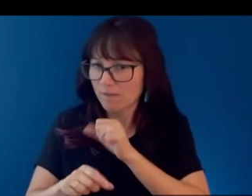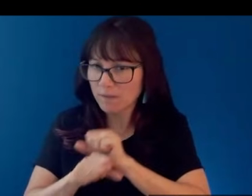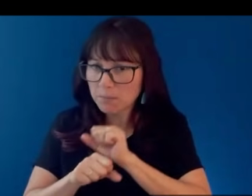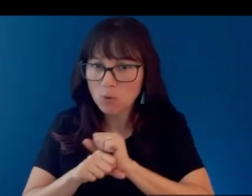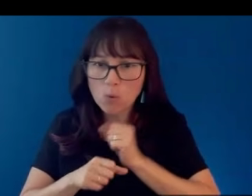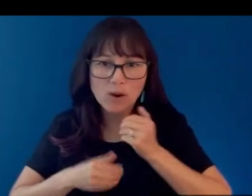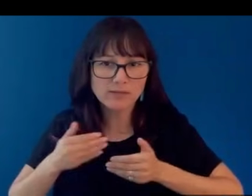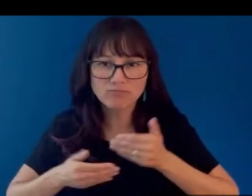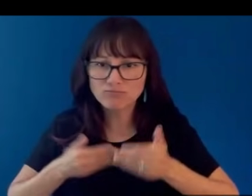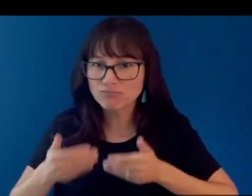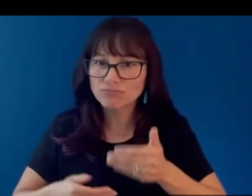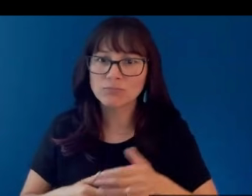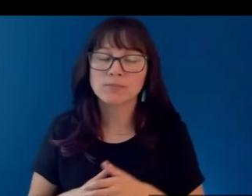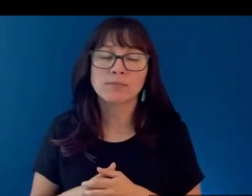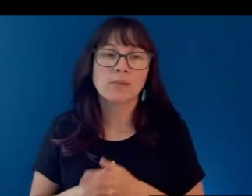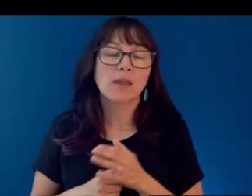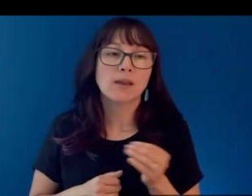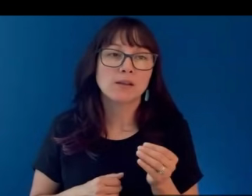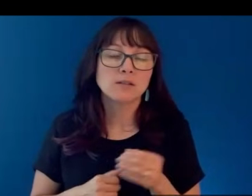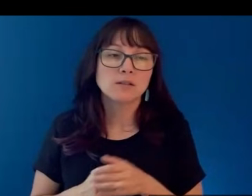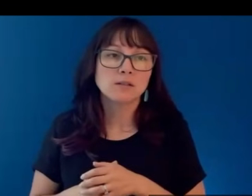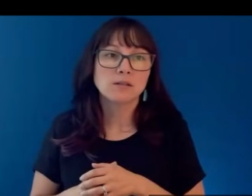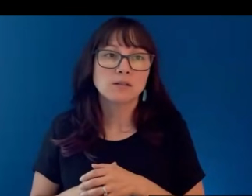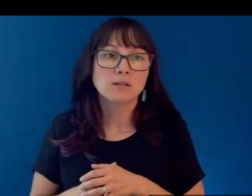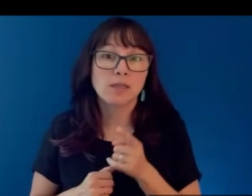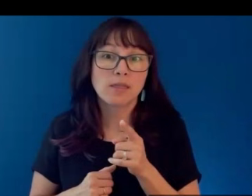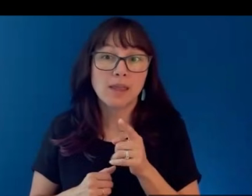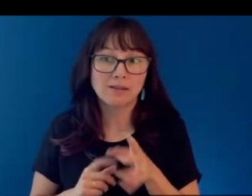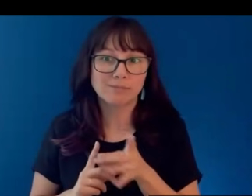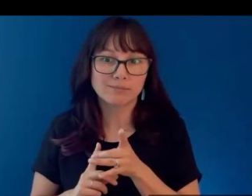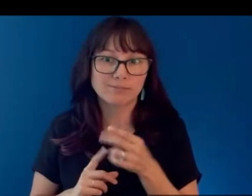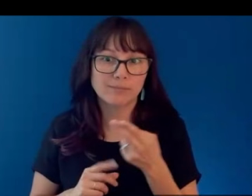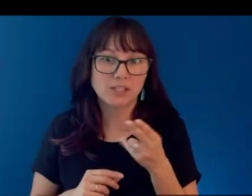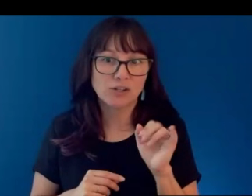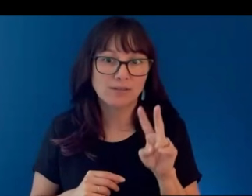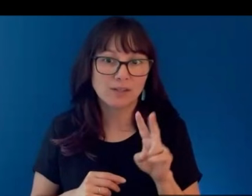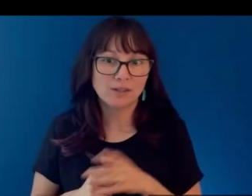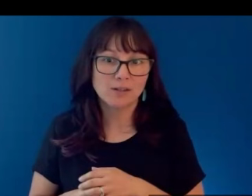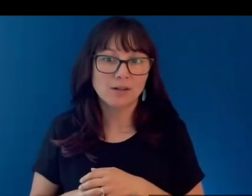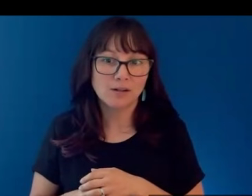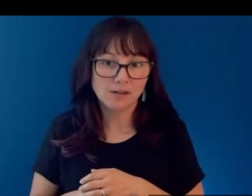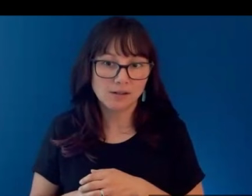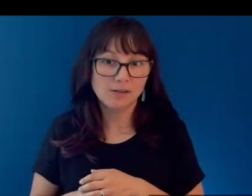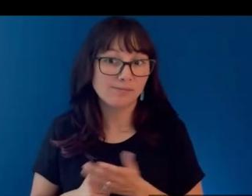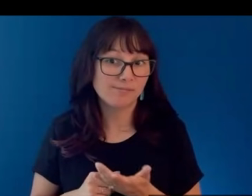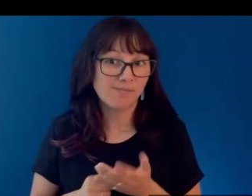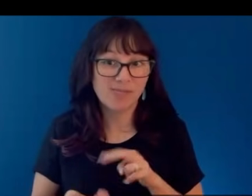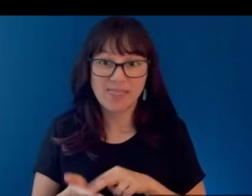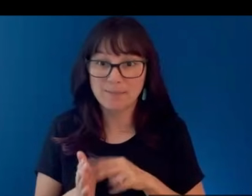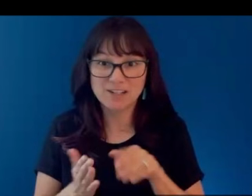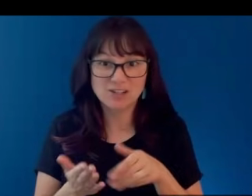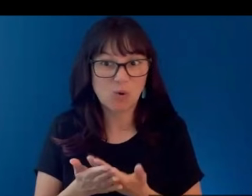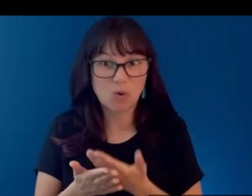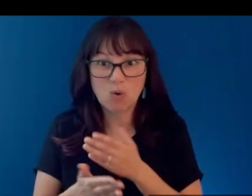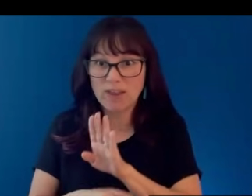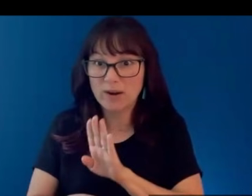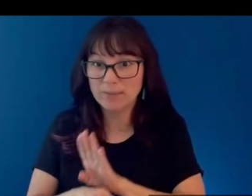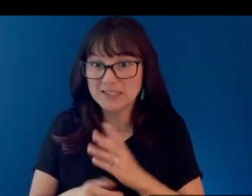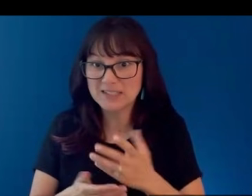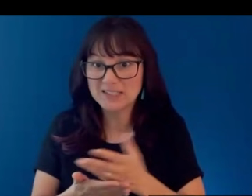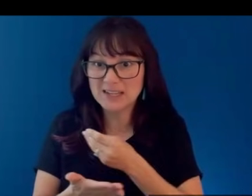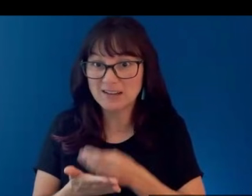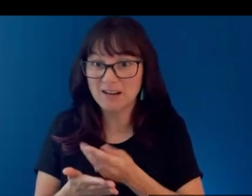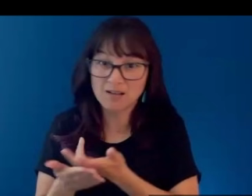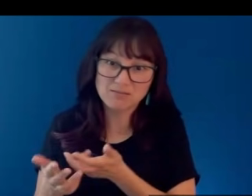self-employed and they contract HIV. That means all of the business income is going to